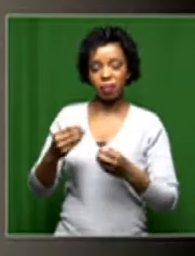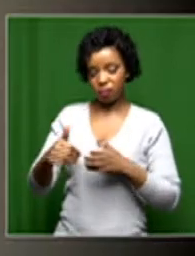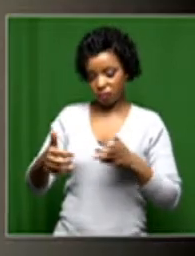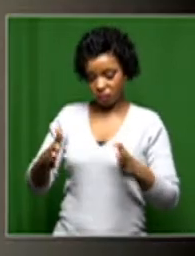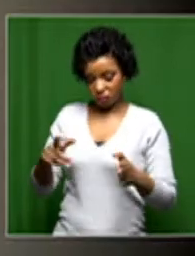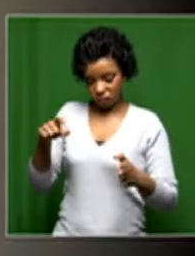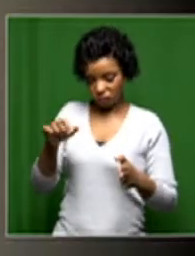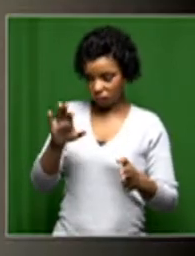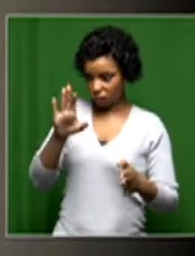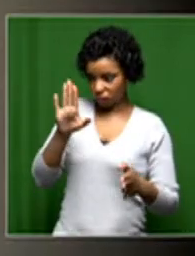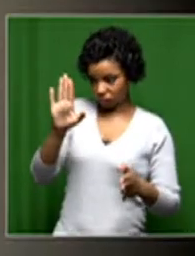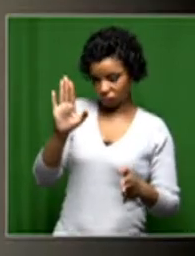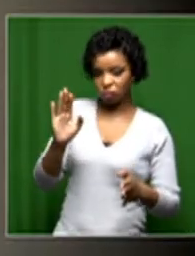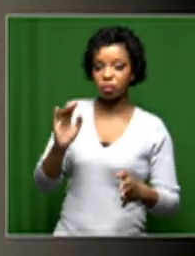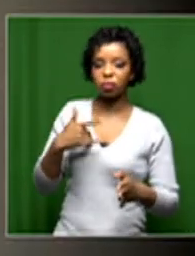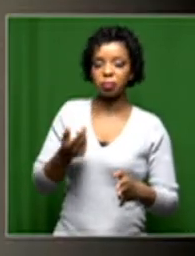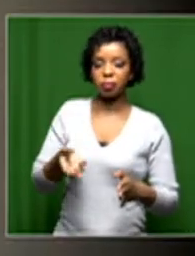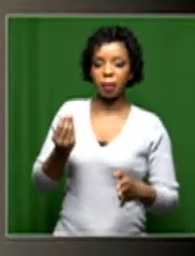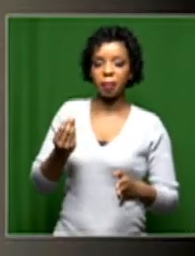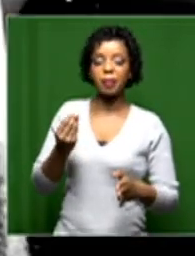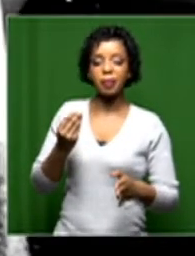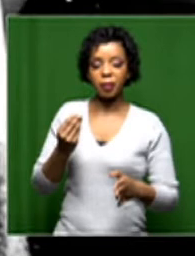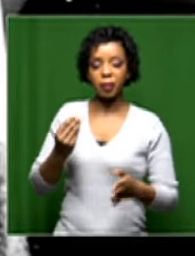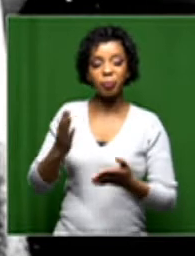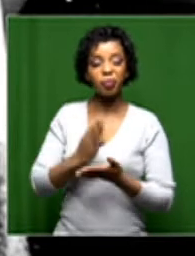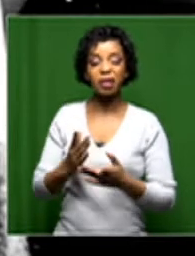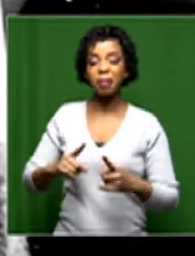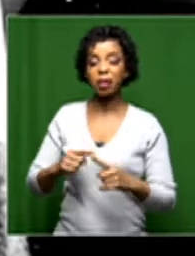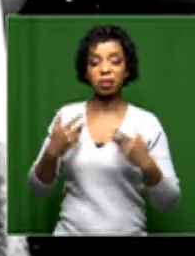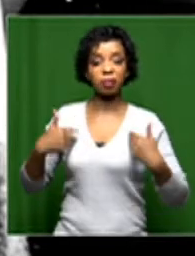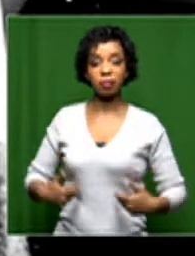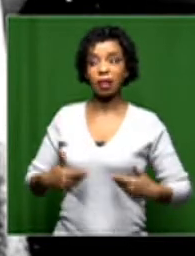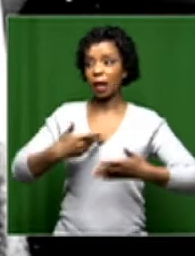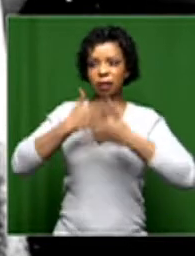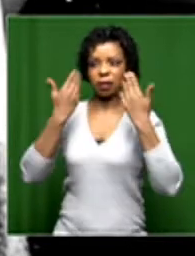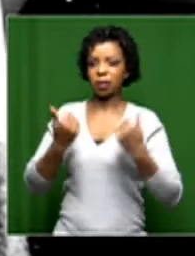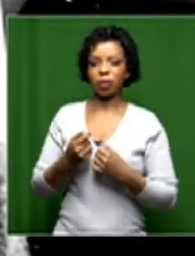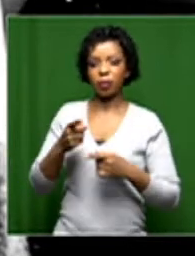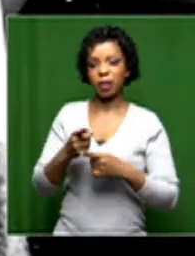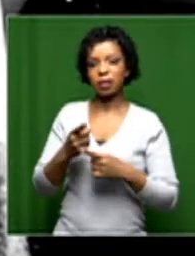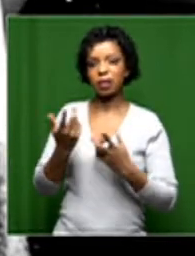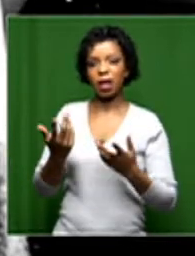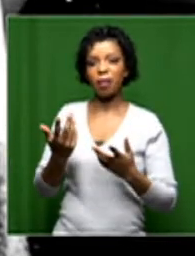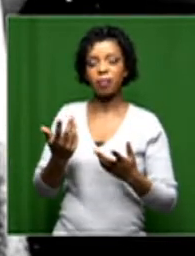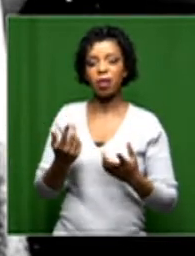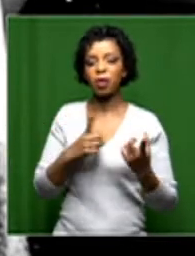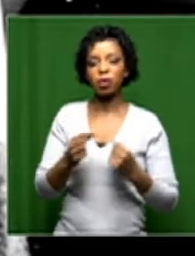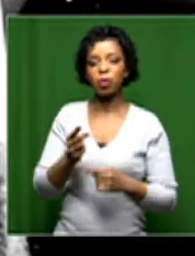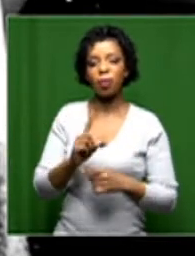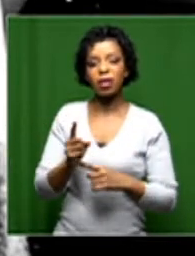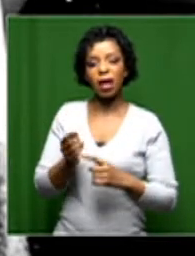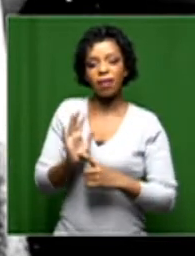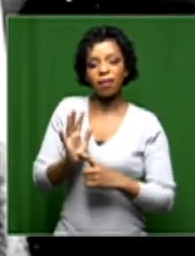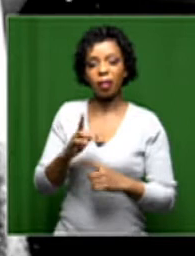her. And then at a certain point, I didn't know what I was going to use the film for, because she wanted to burn the film. Because